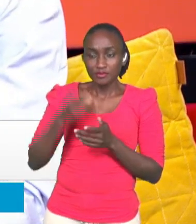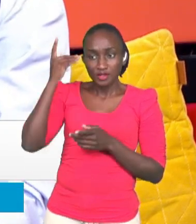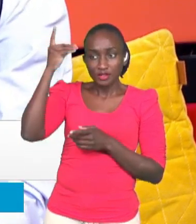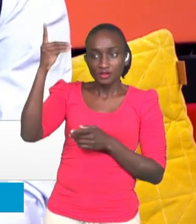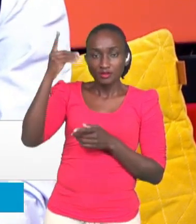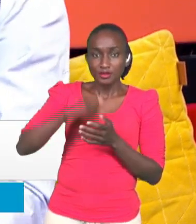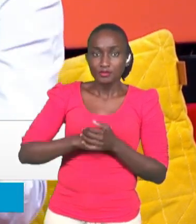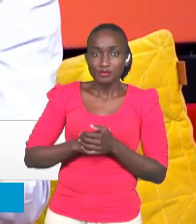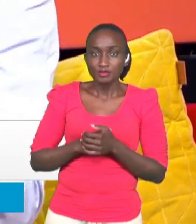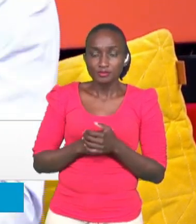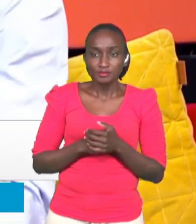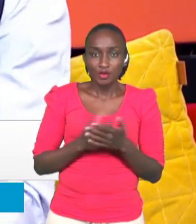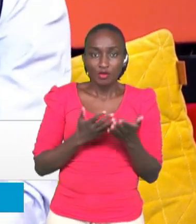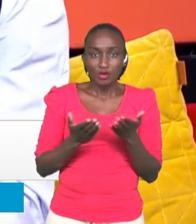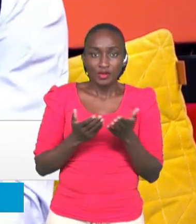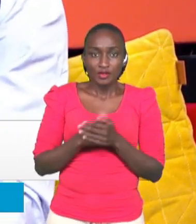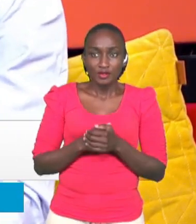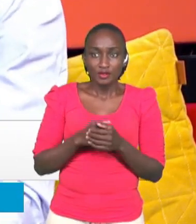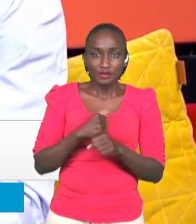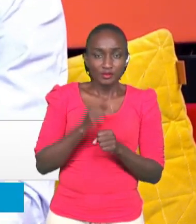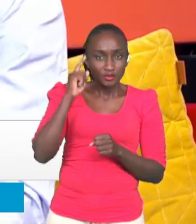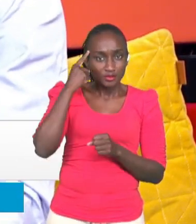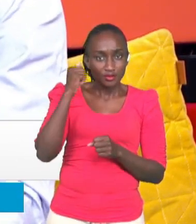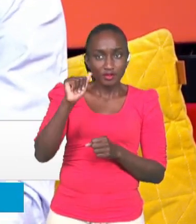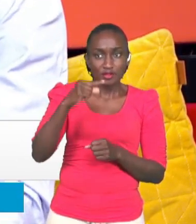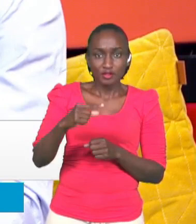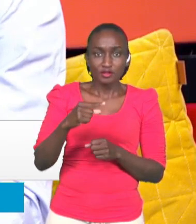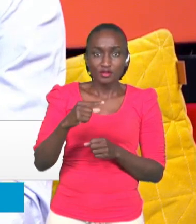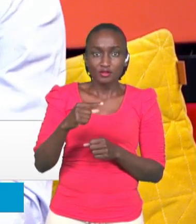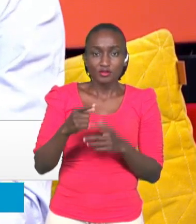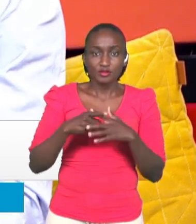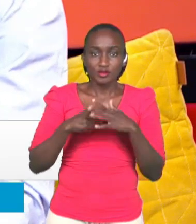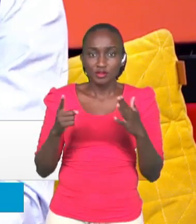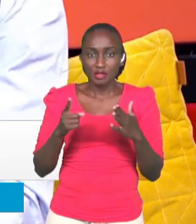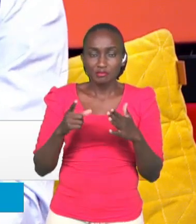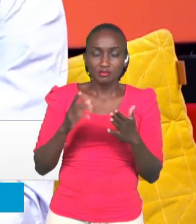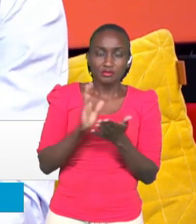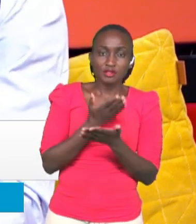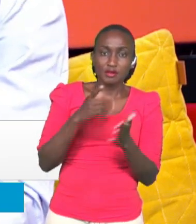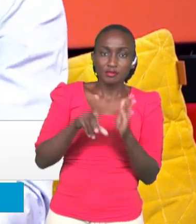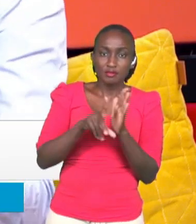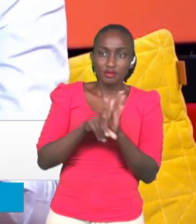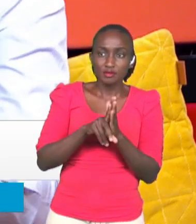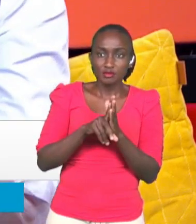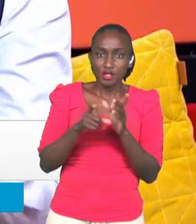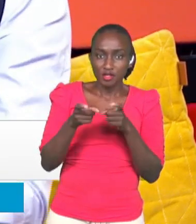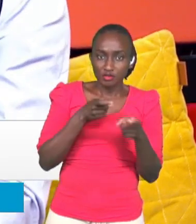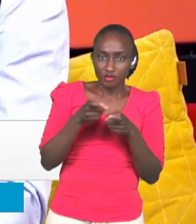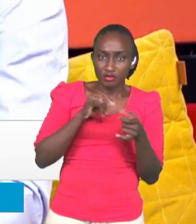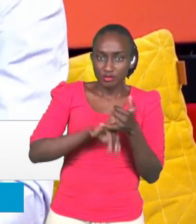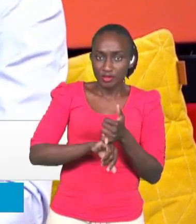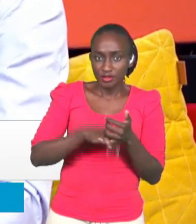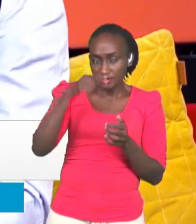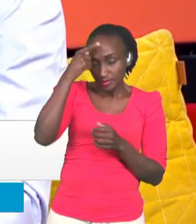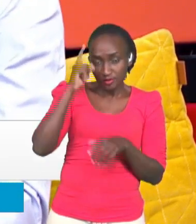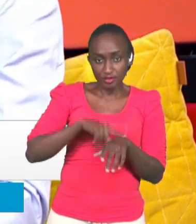pipe dream scenario where, do you think maybe even the Attorney General will come up maybe some laws to kind of govern marriages? Because